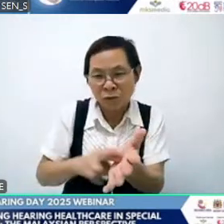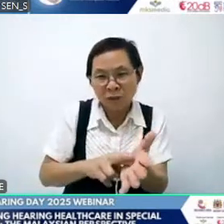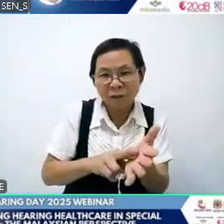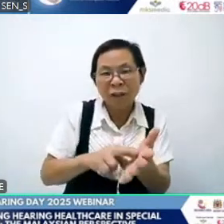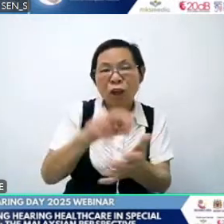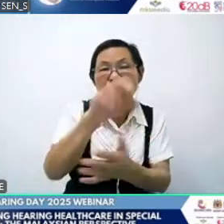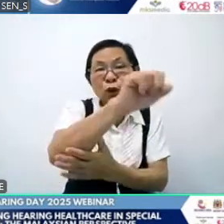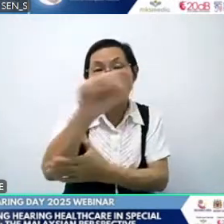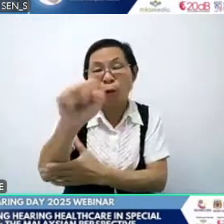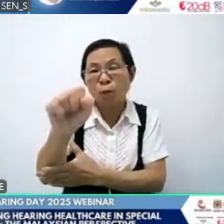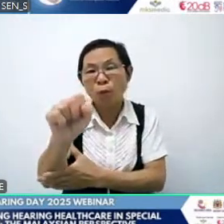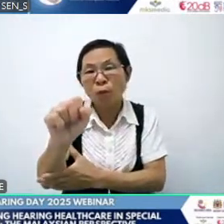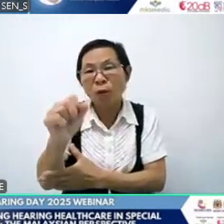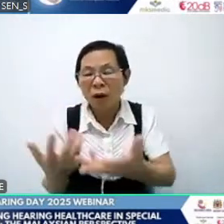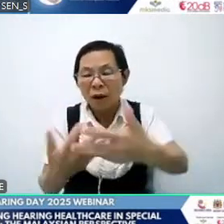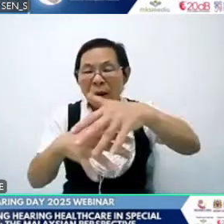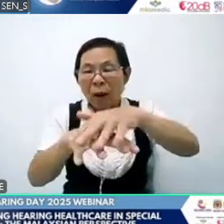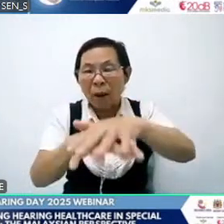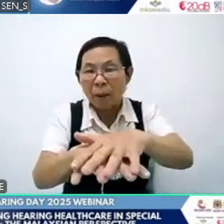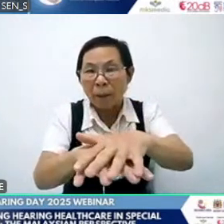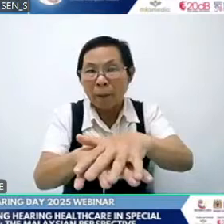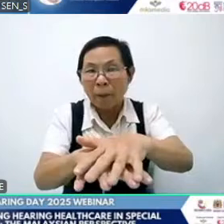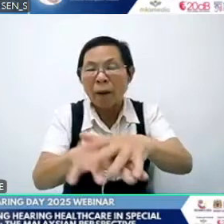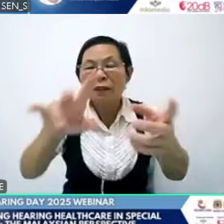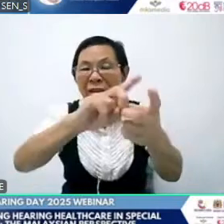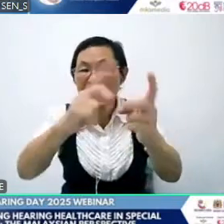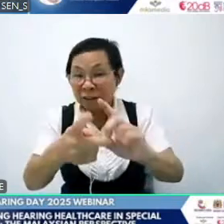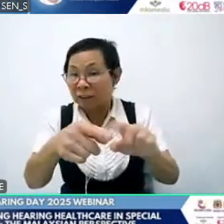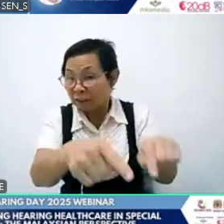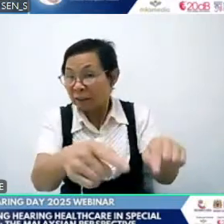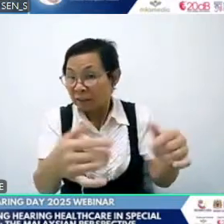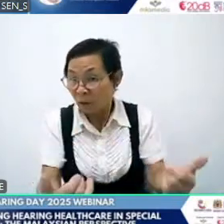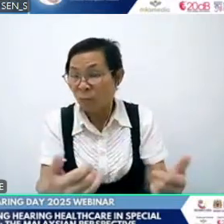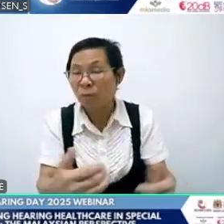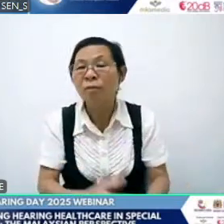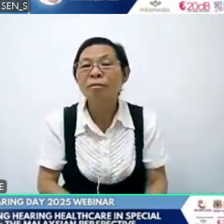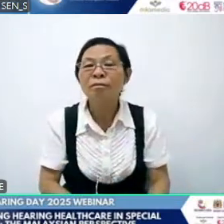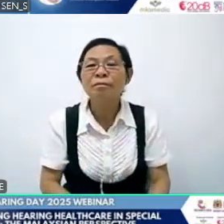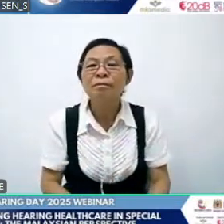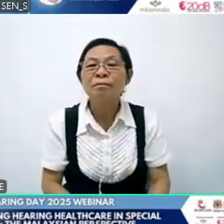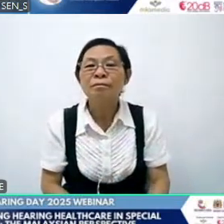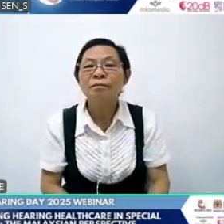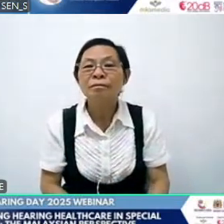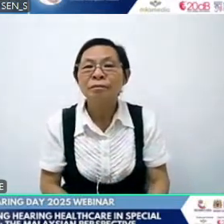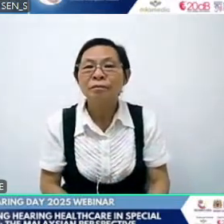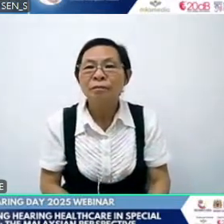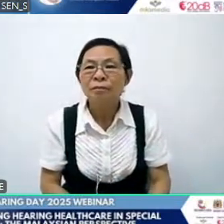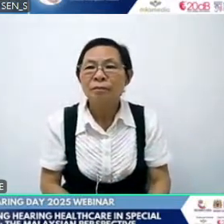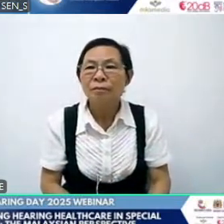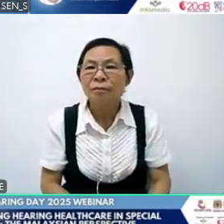SEN Integrated Excellence System (SIS) site by heading to